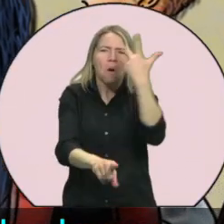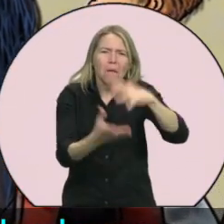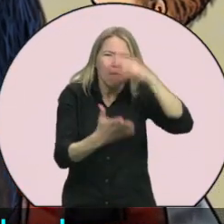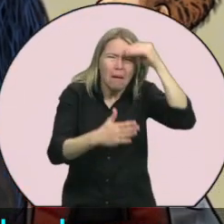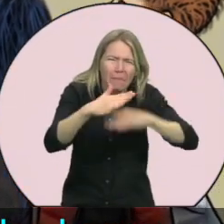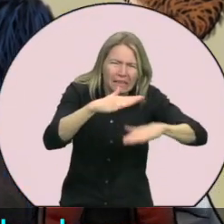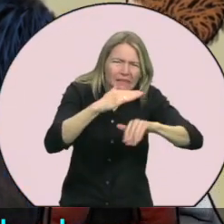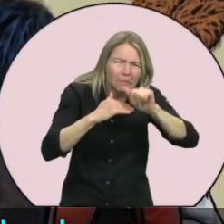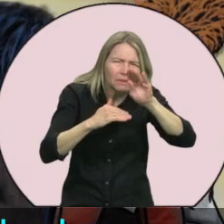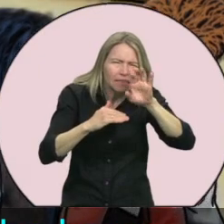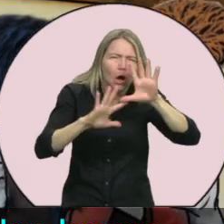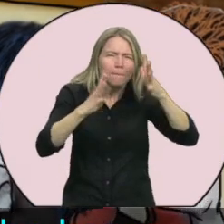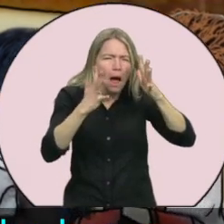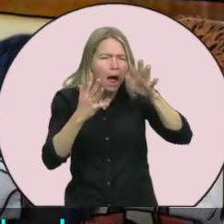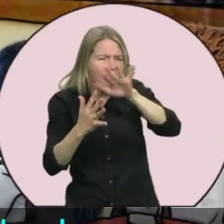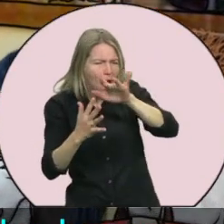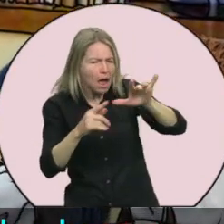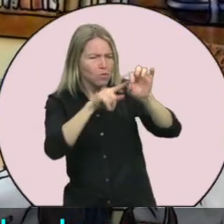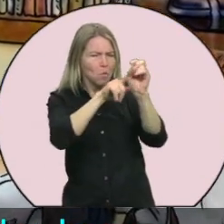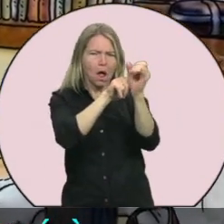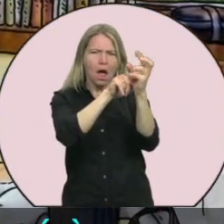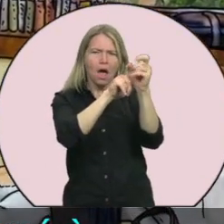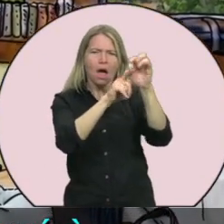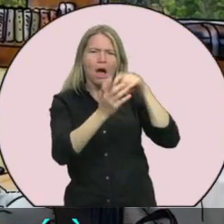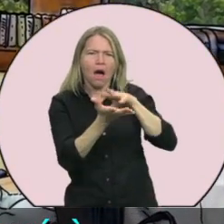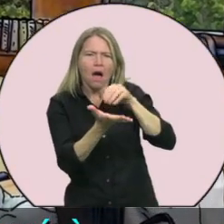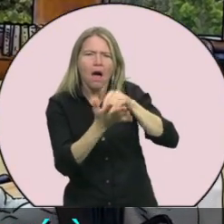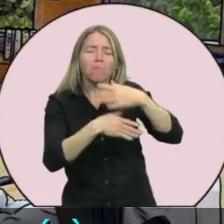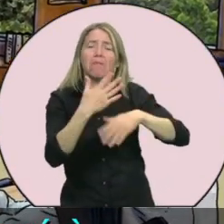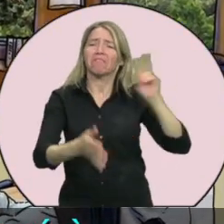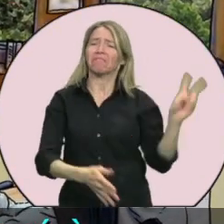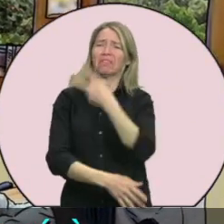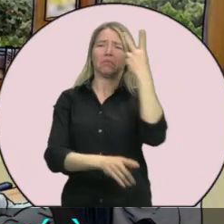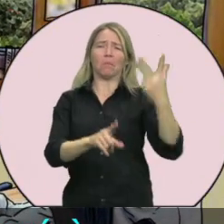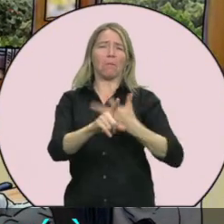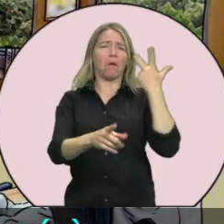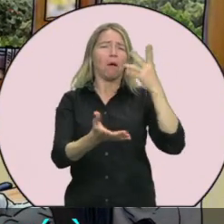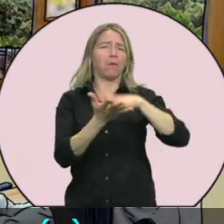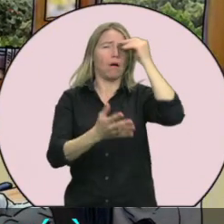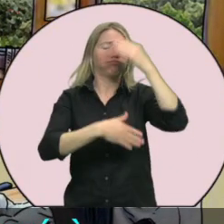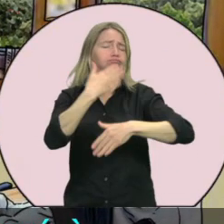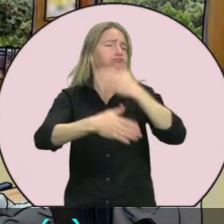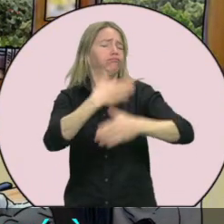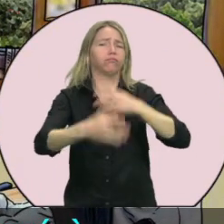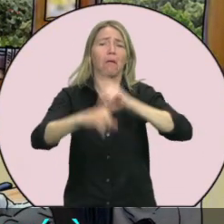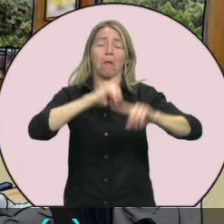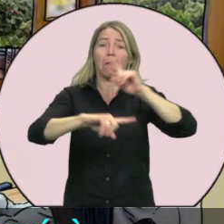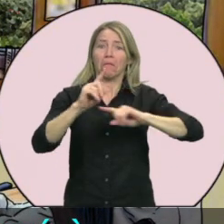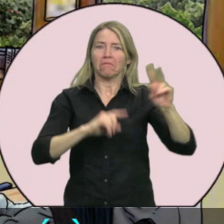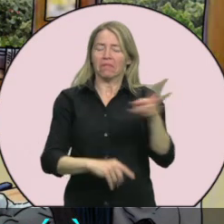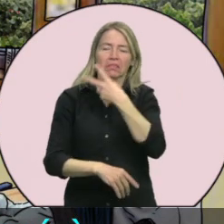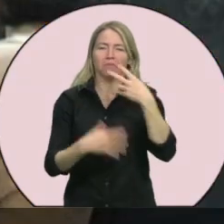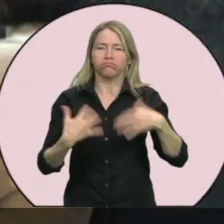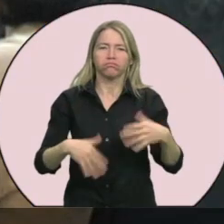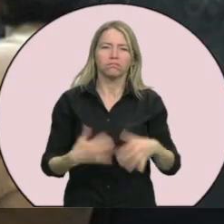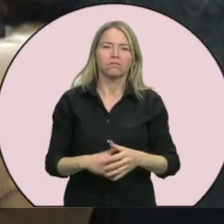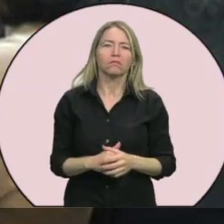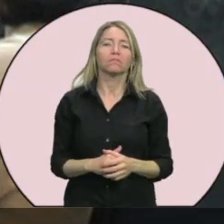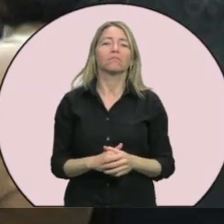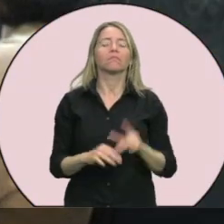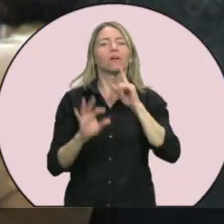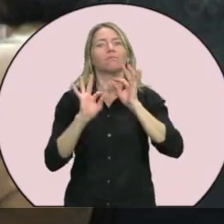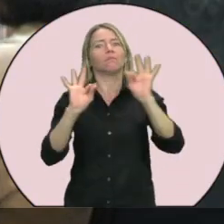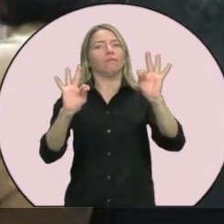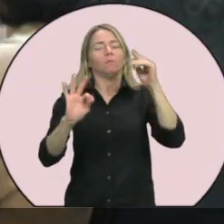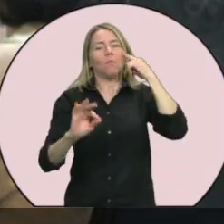the ABCs, like how to fingerspell and stuff like that. But after about 3 months, I really started picking up the language very, very quickly. So that was great